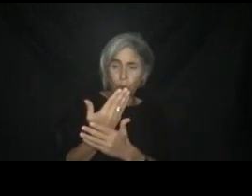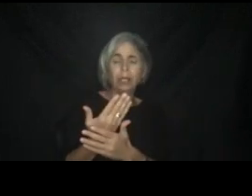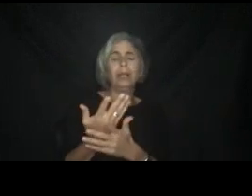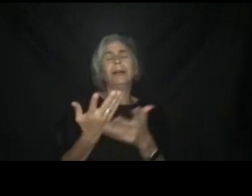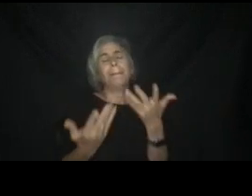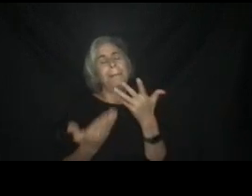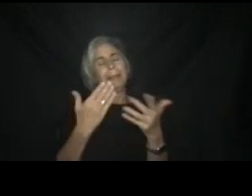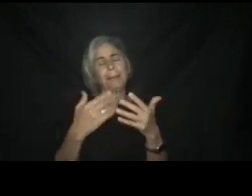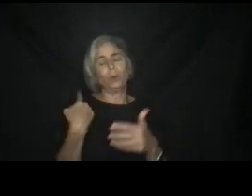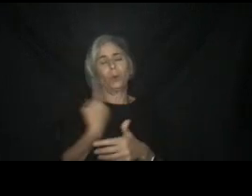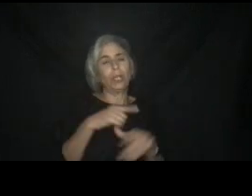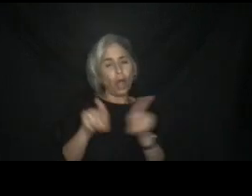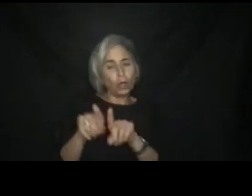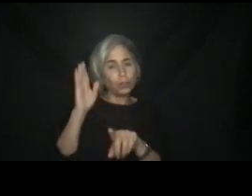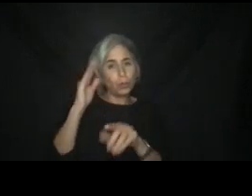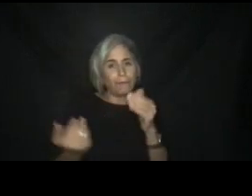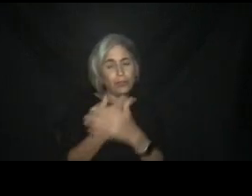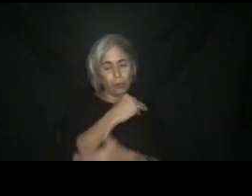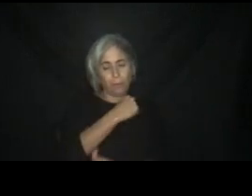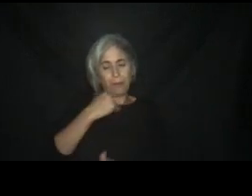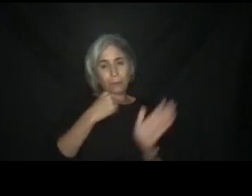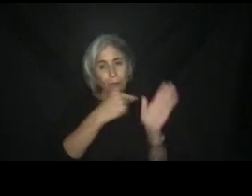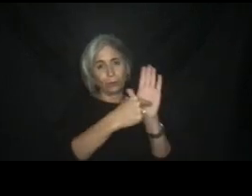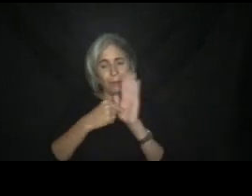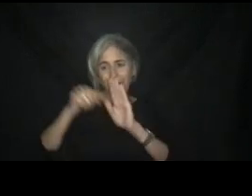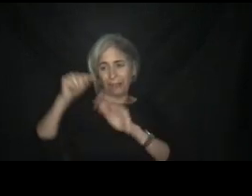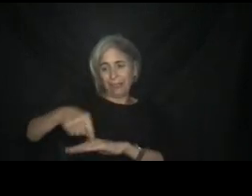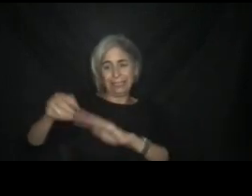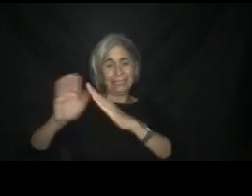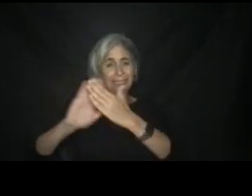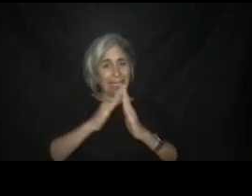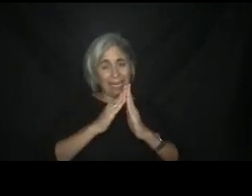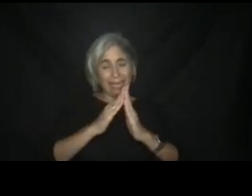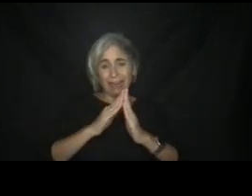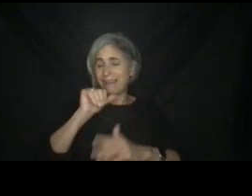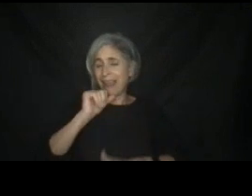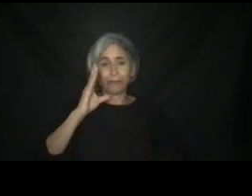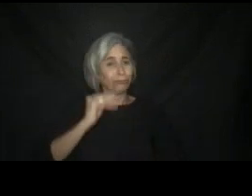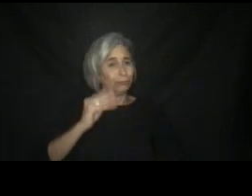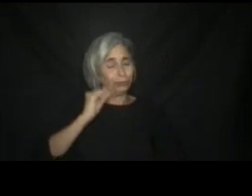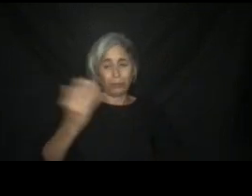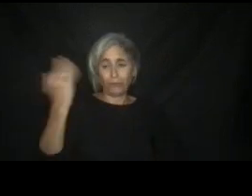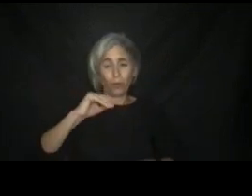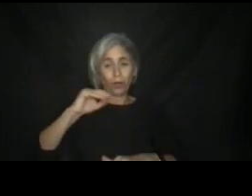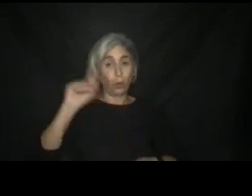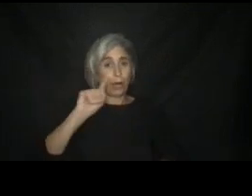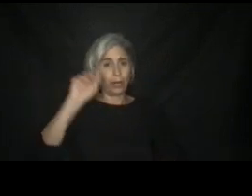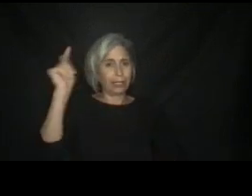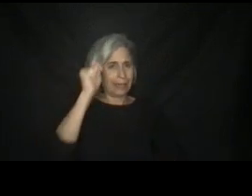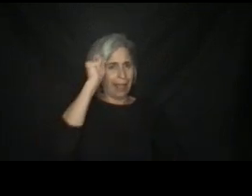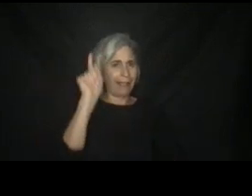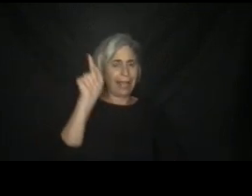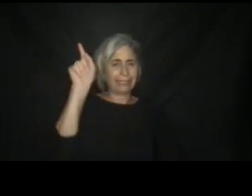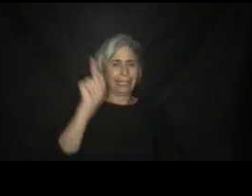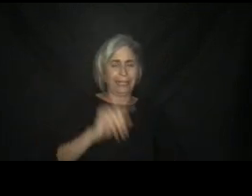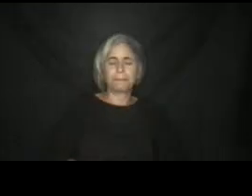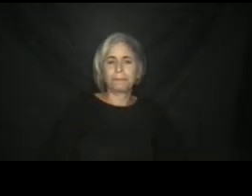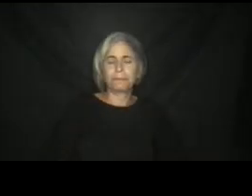have new members representing the city that have never represented the city in Tallahassee. And so it's a really good time to educate everybody